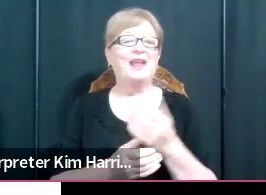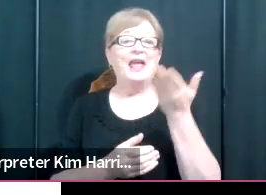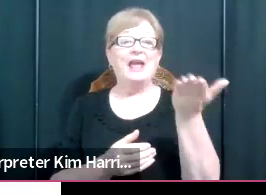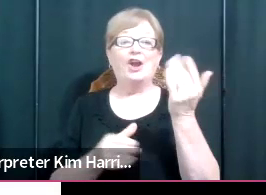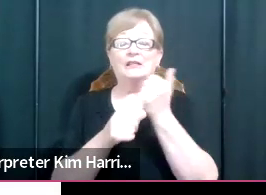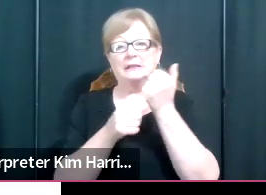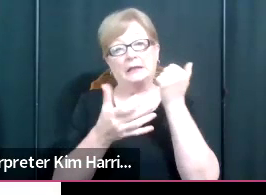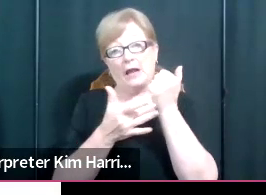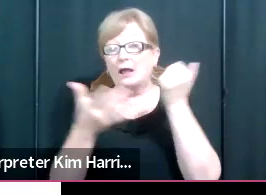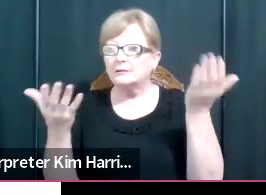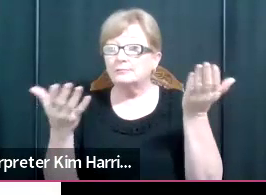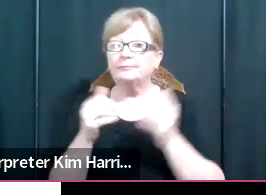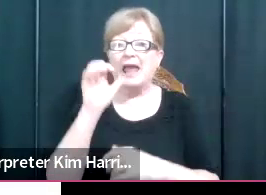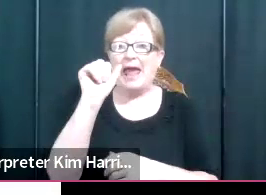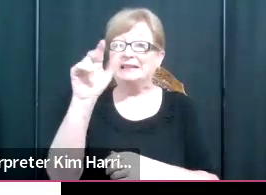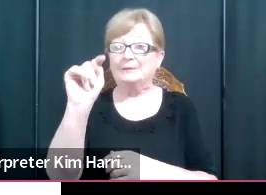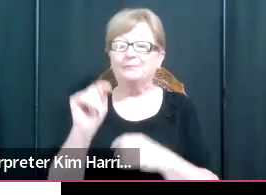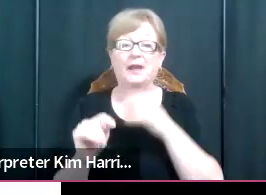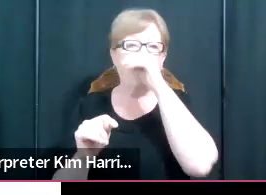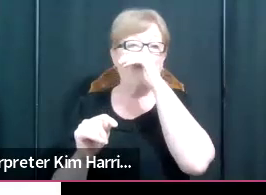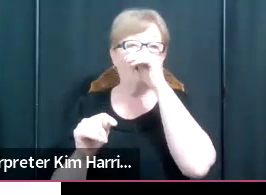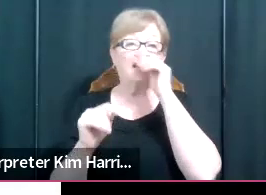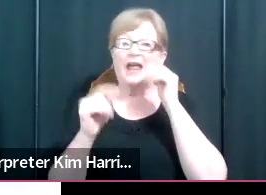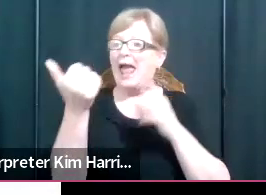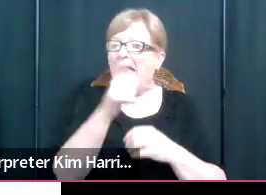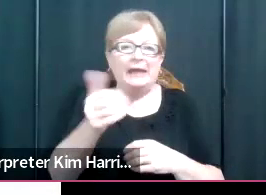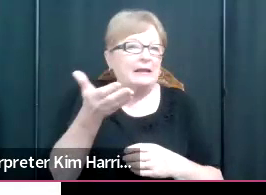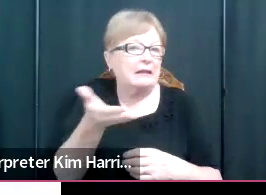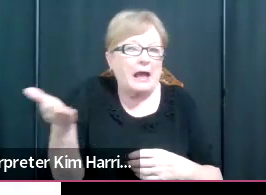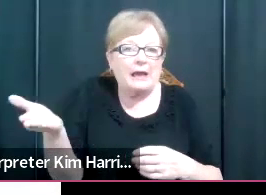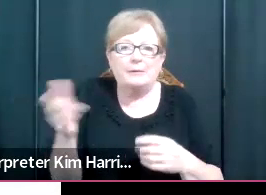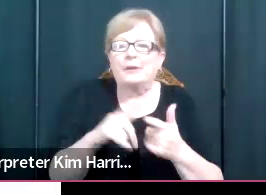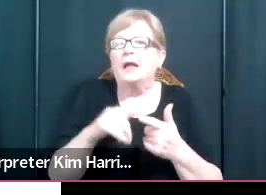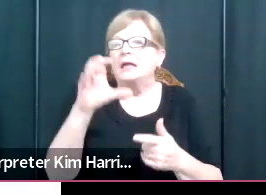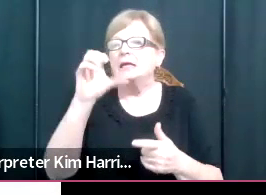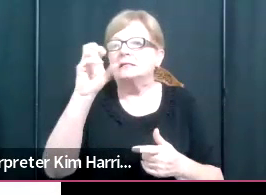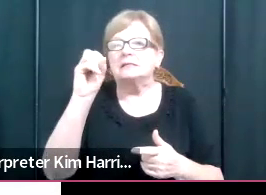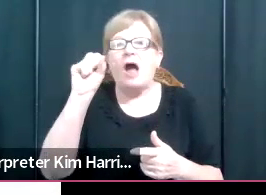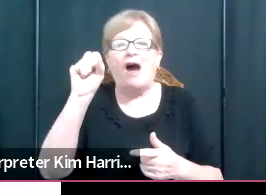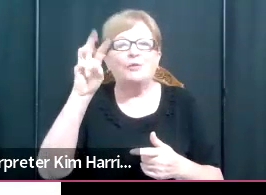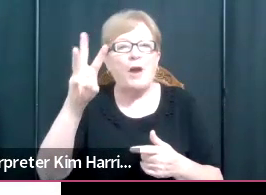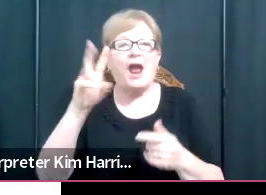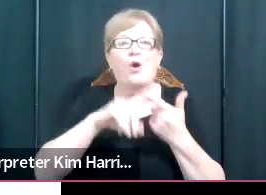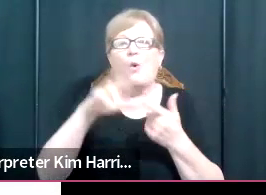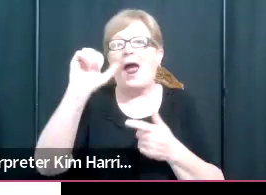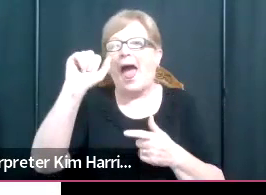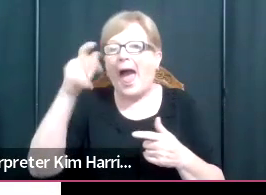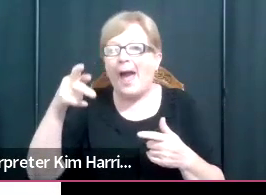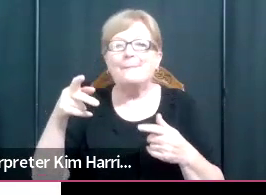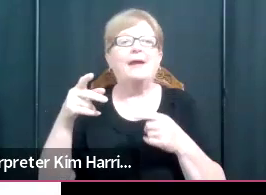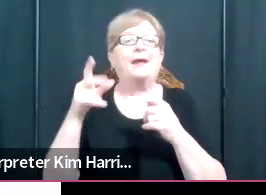Assistive technology. It's any item, piece of equipment, software, or app that helps people with